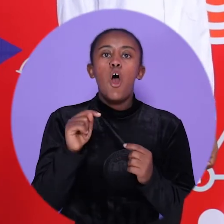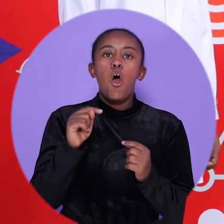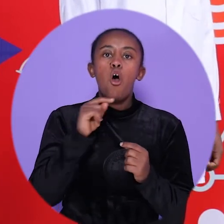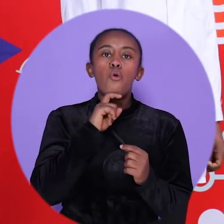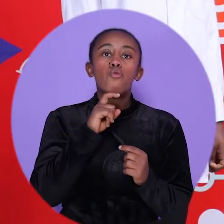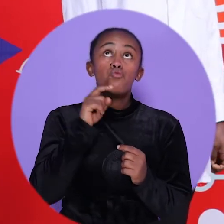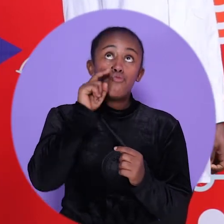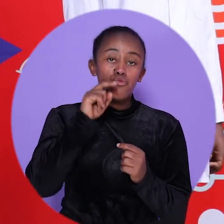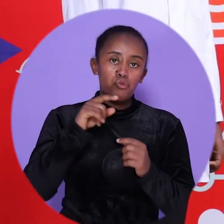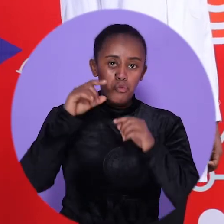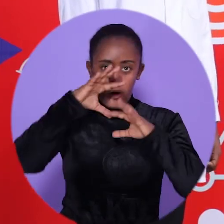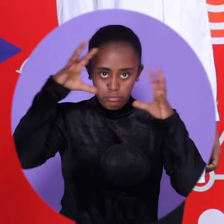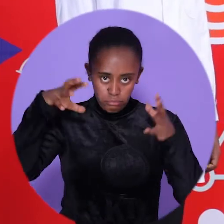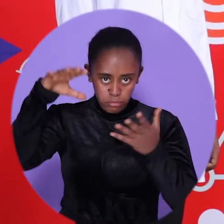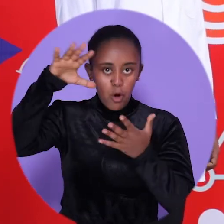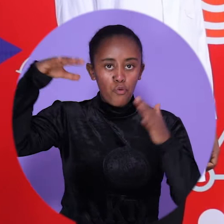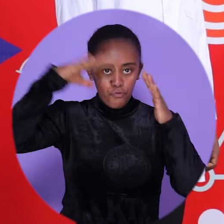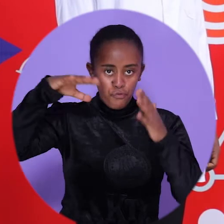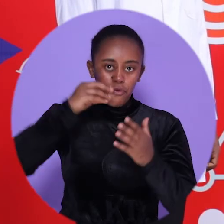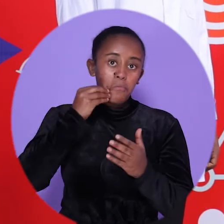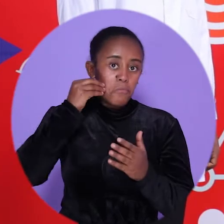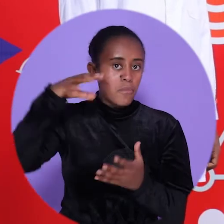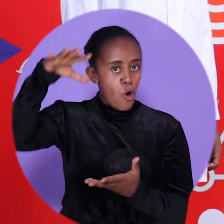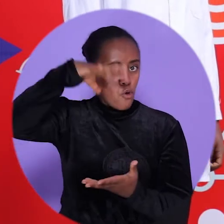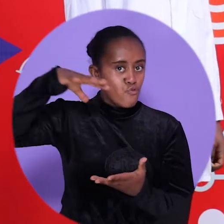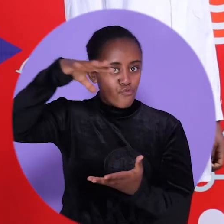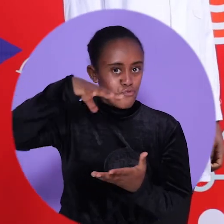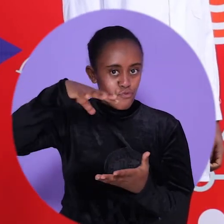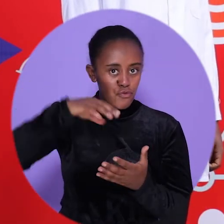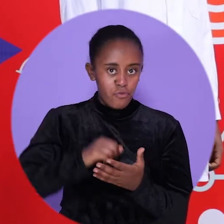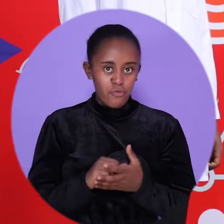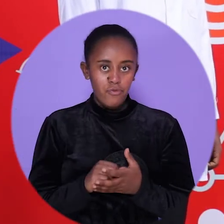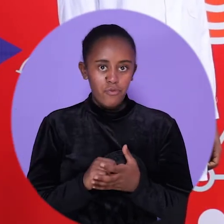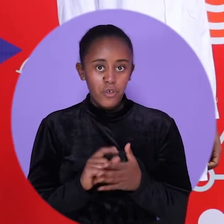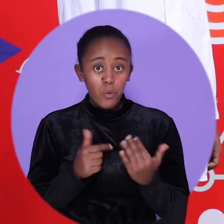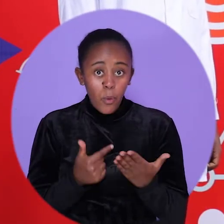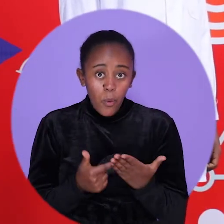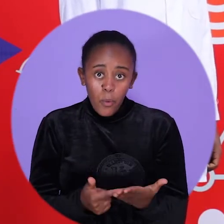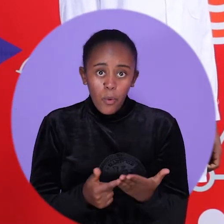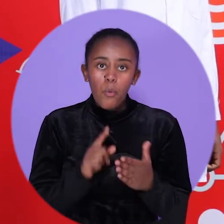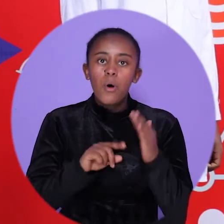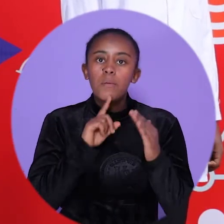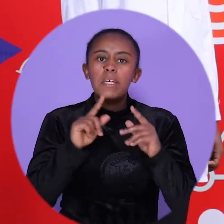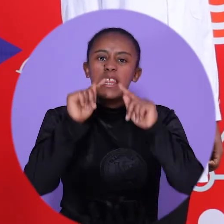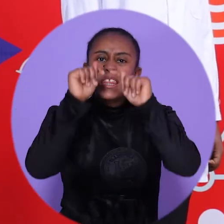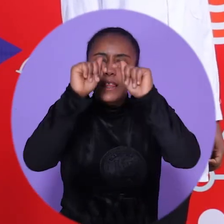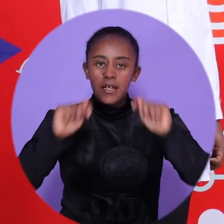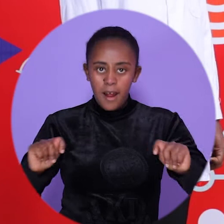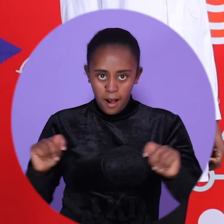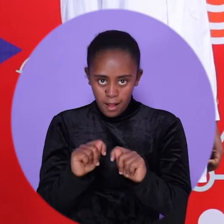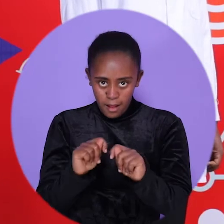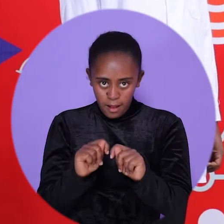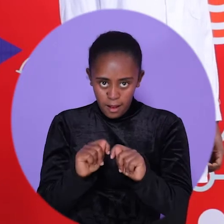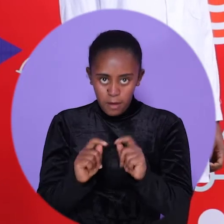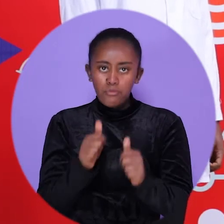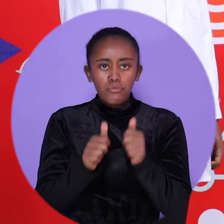is a triangle. The roof is a triangle. So, what will be the response for this